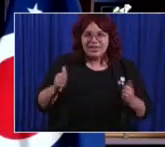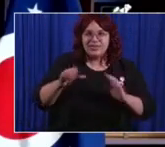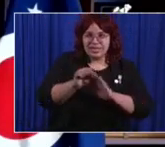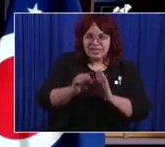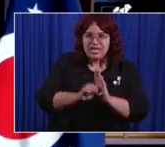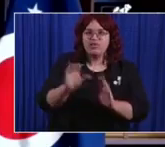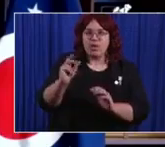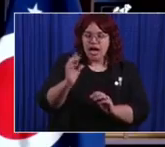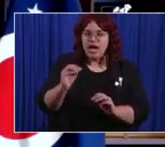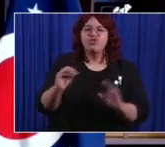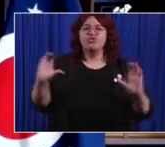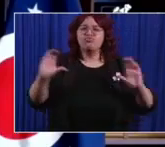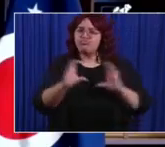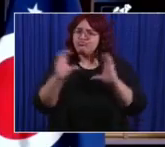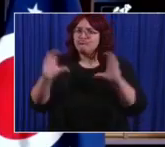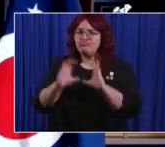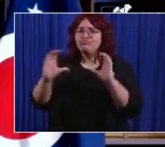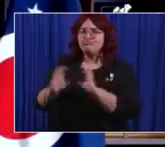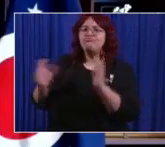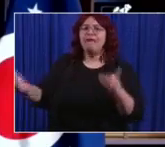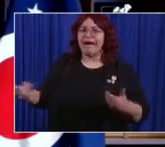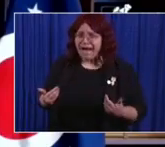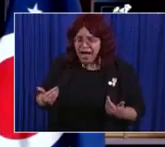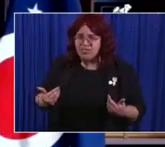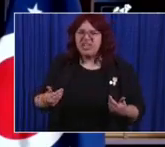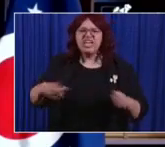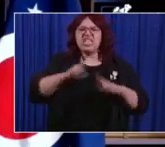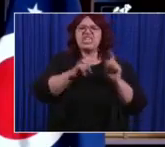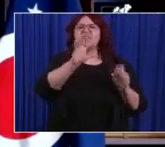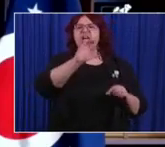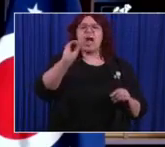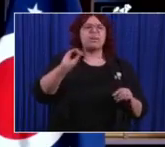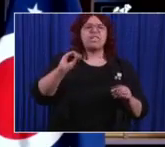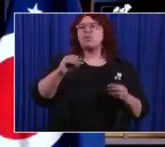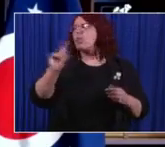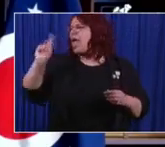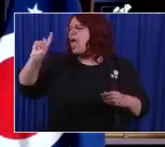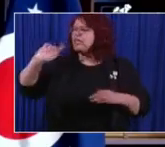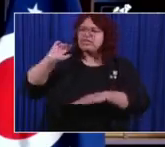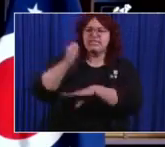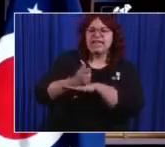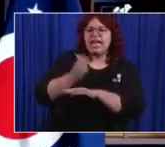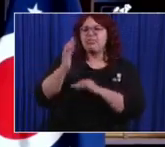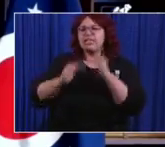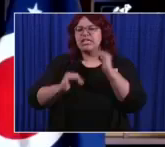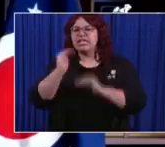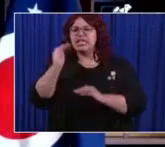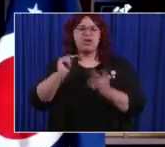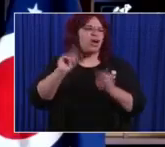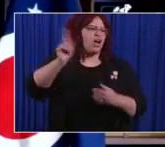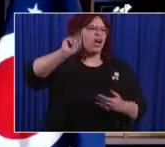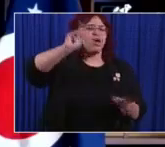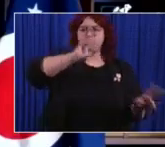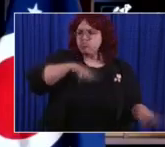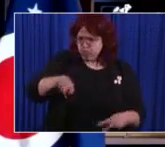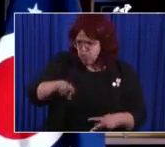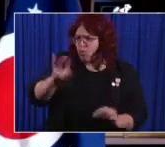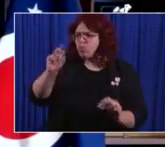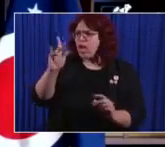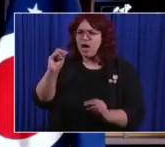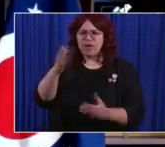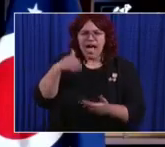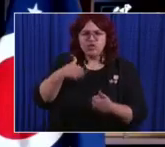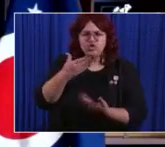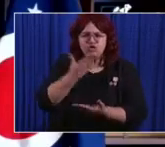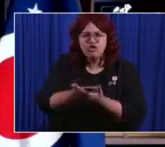long period of time for the state of Ohio and its people. And we are beginning that recovery. We're in the midst of